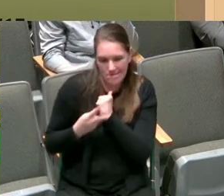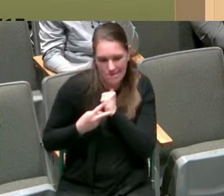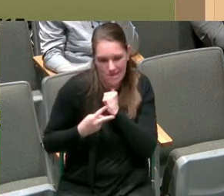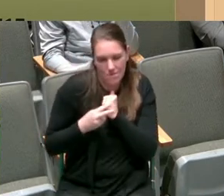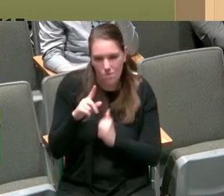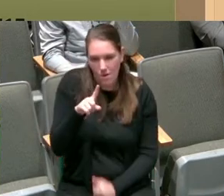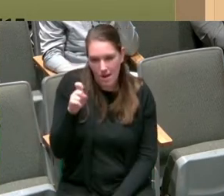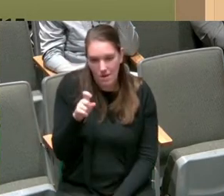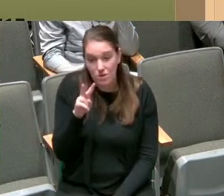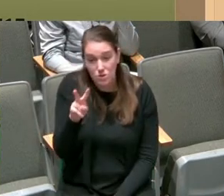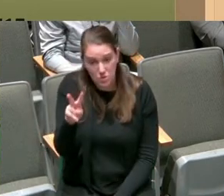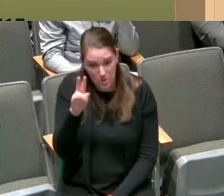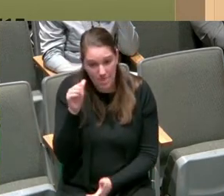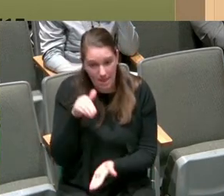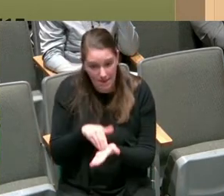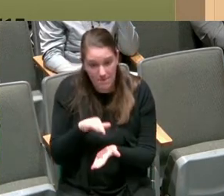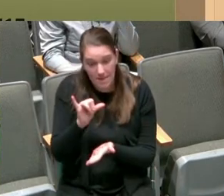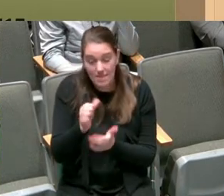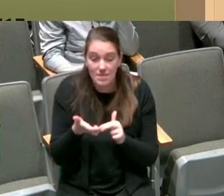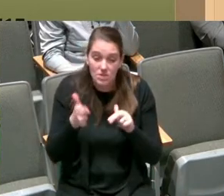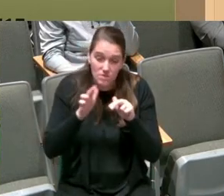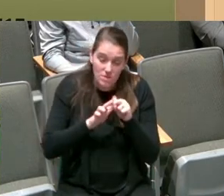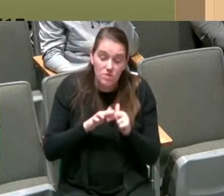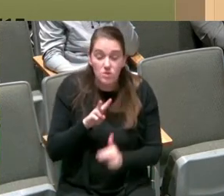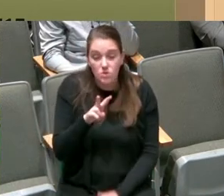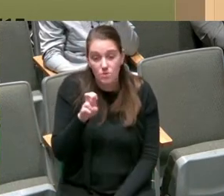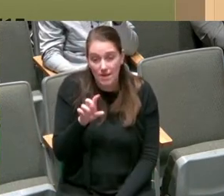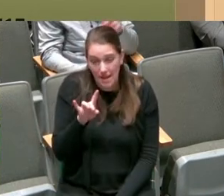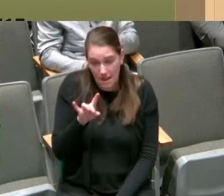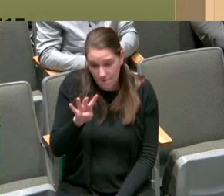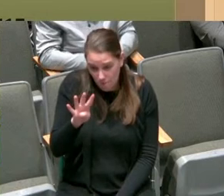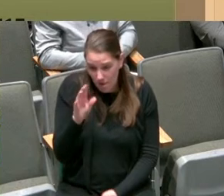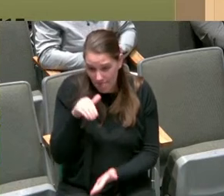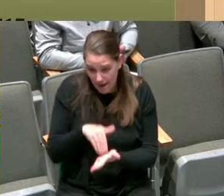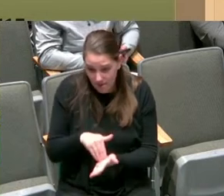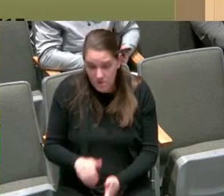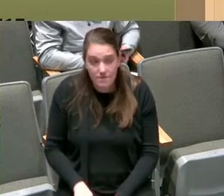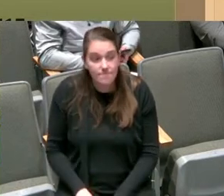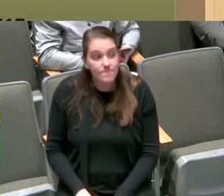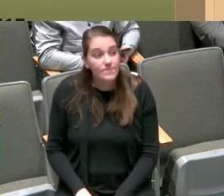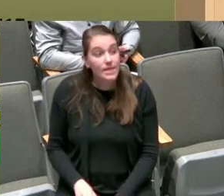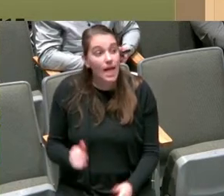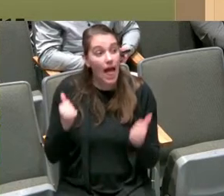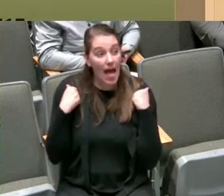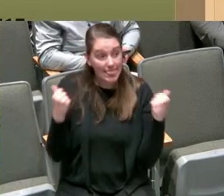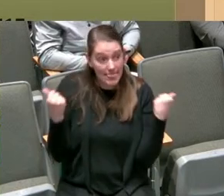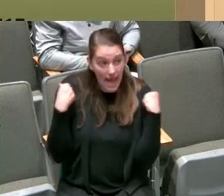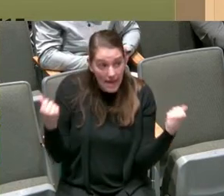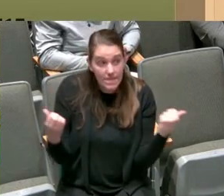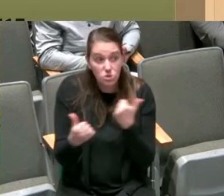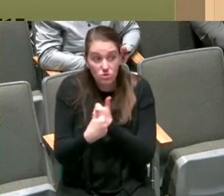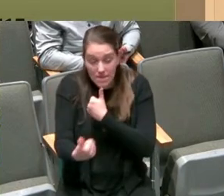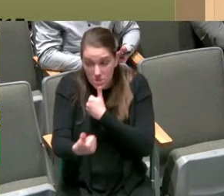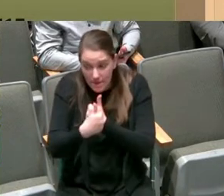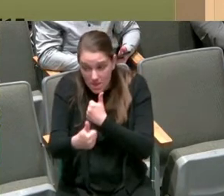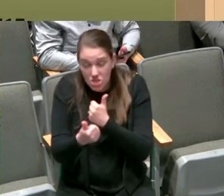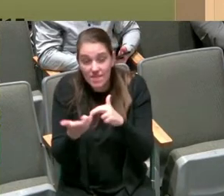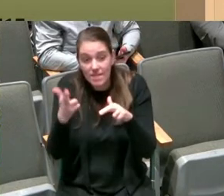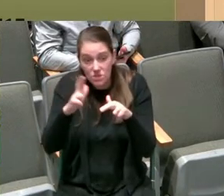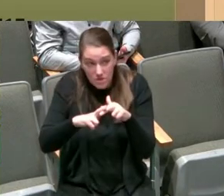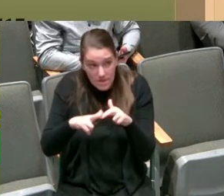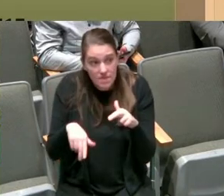two thousand so that is an increase of 284 thousand Athletics a transportation increase